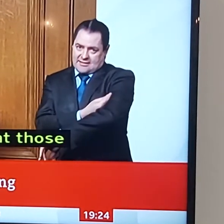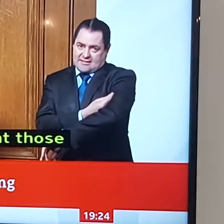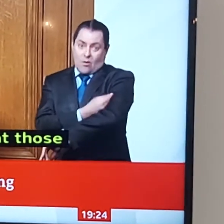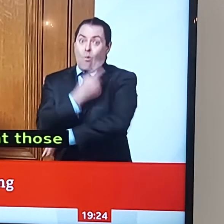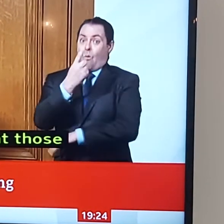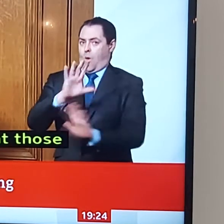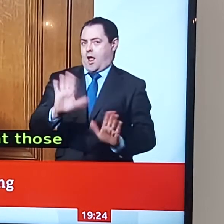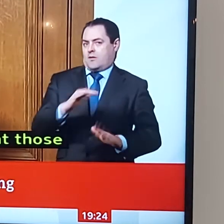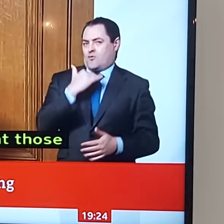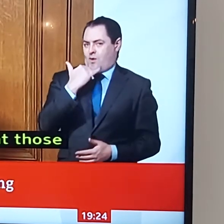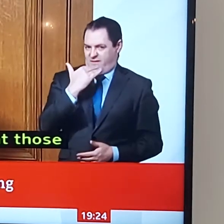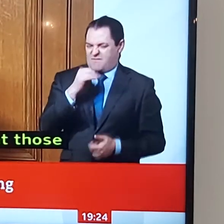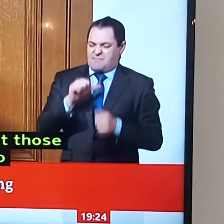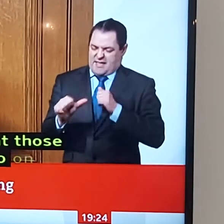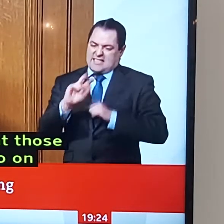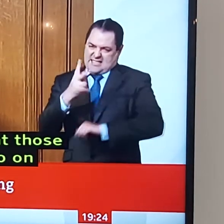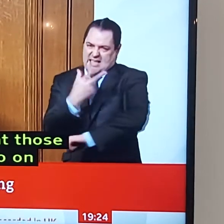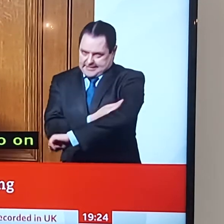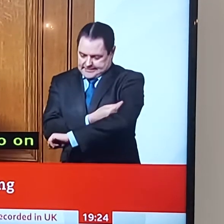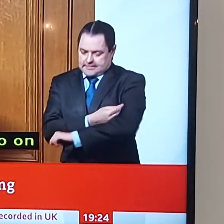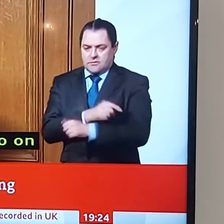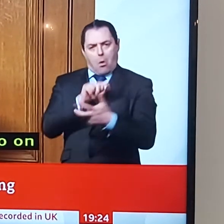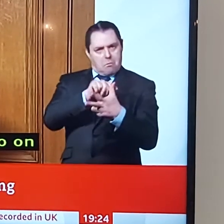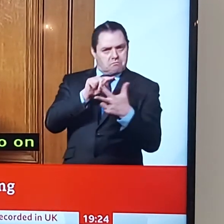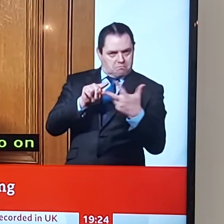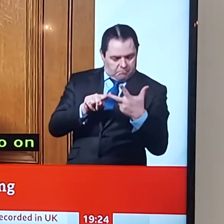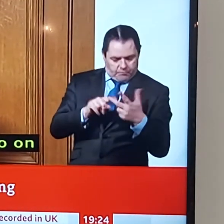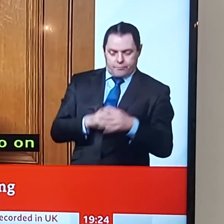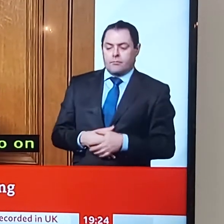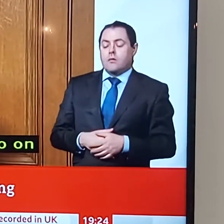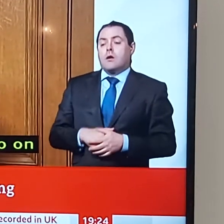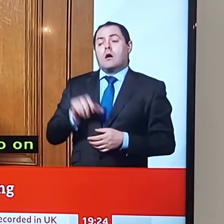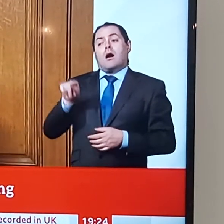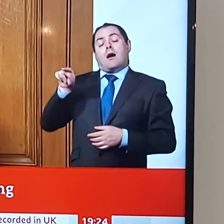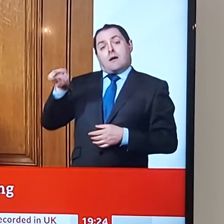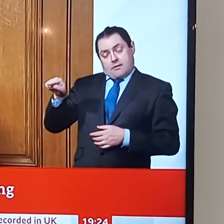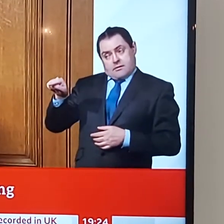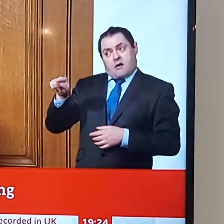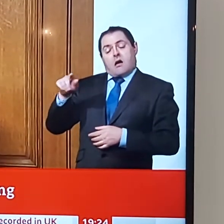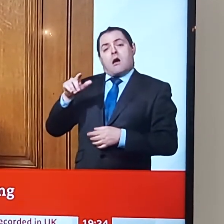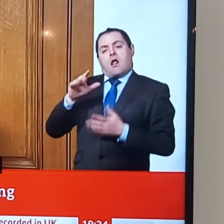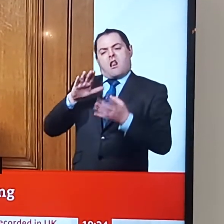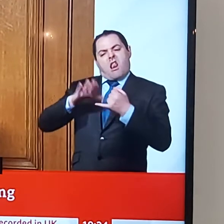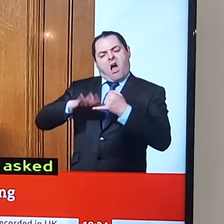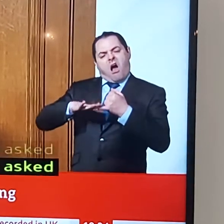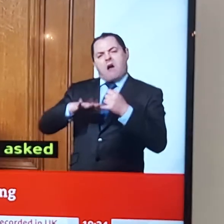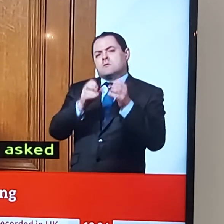Final thing the Prime Minister asked me to talk about was the delay of 5 weeks between the different stages